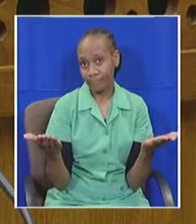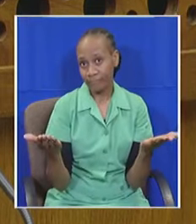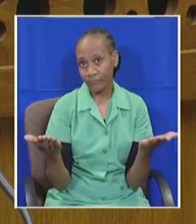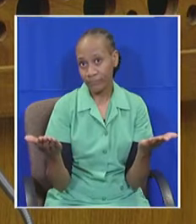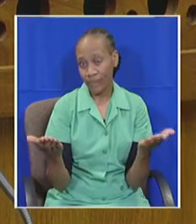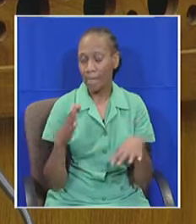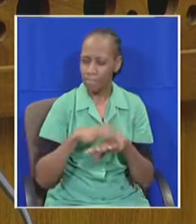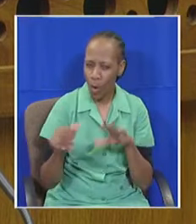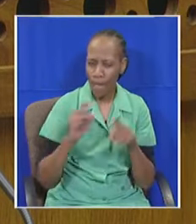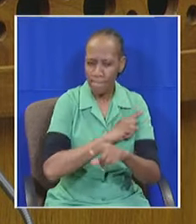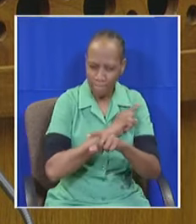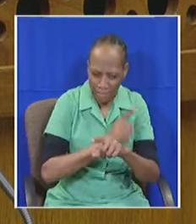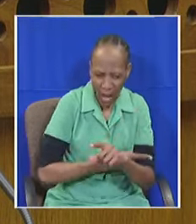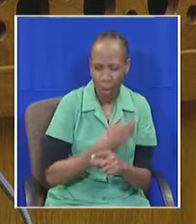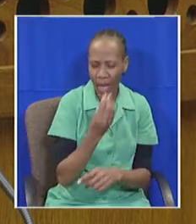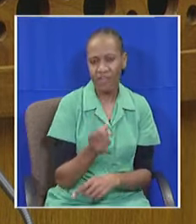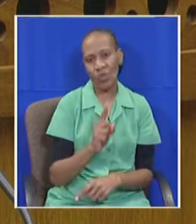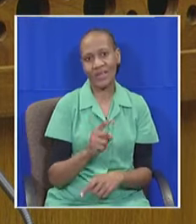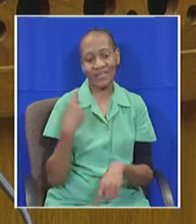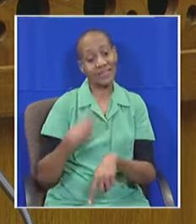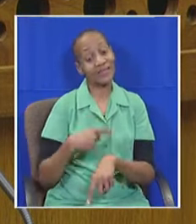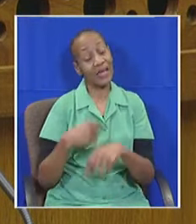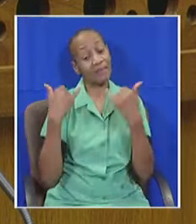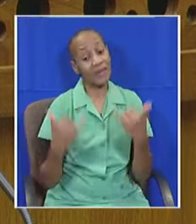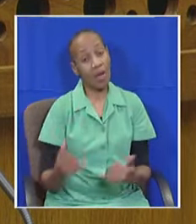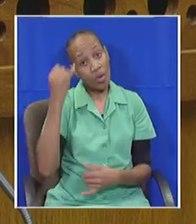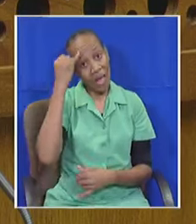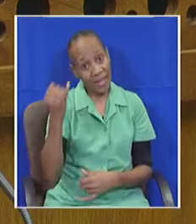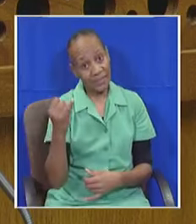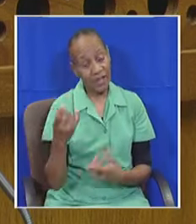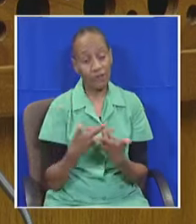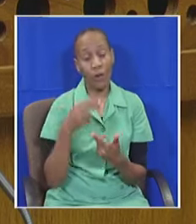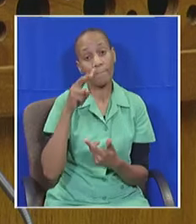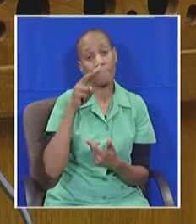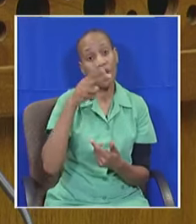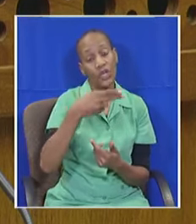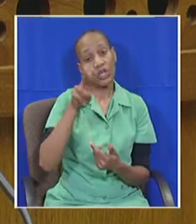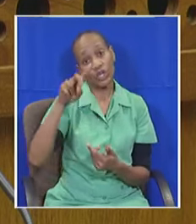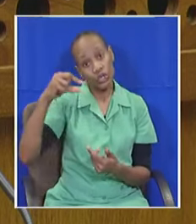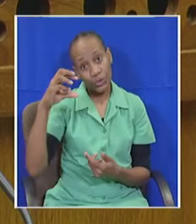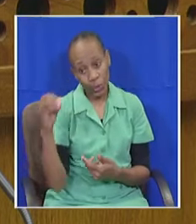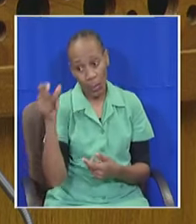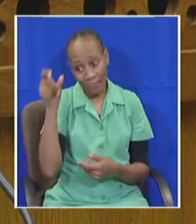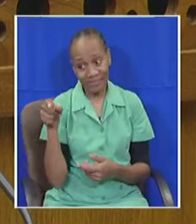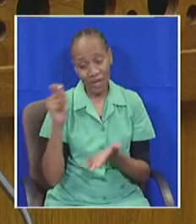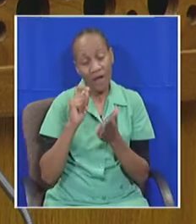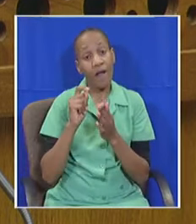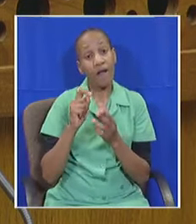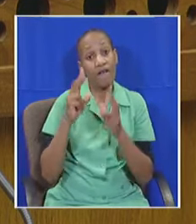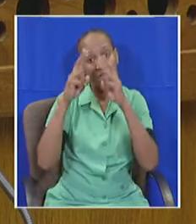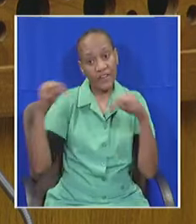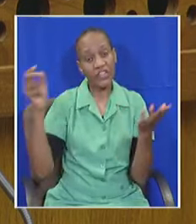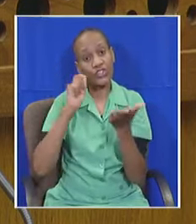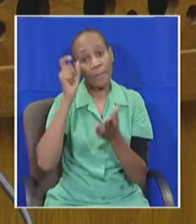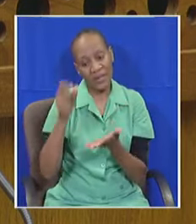more powerful than an idea whose time has come. This is by Victor Hugo, who's the famous French literature scholar,